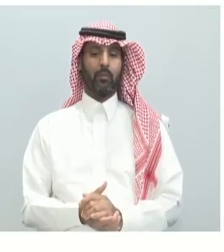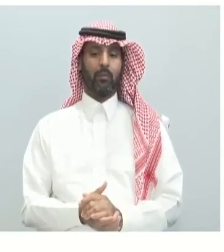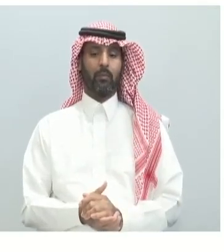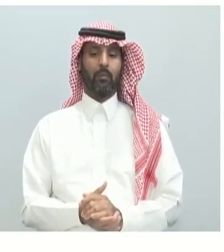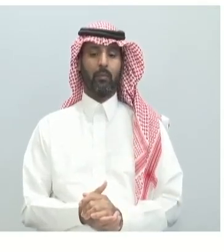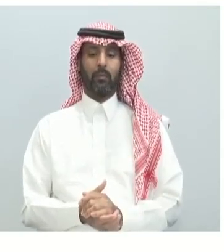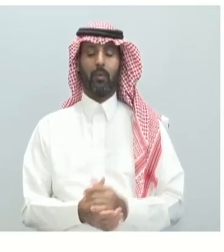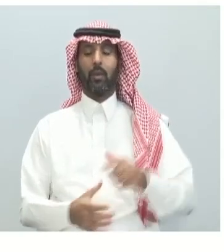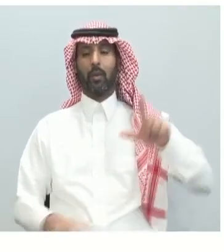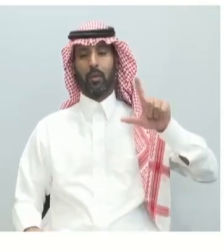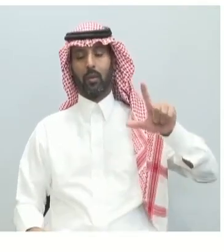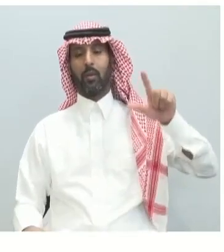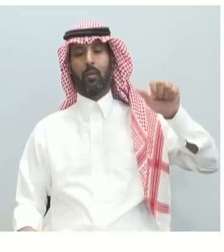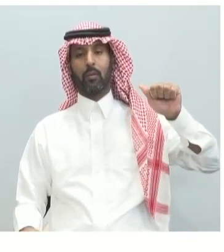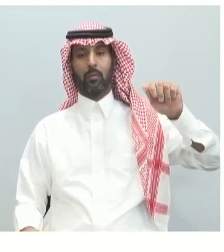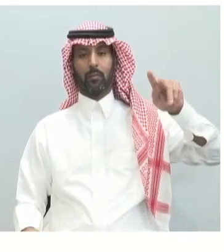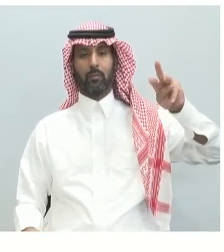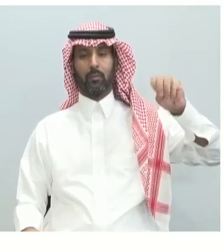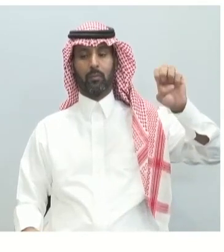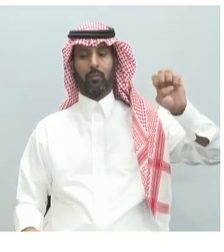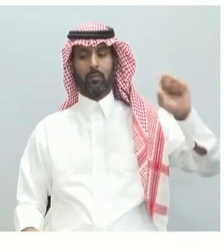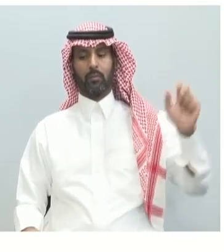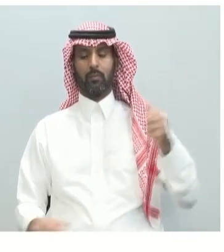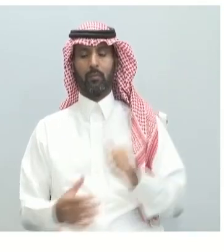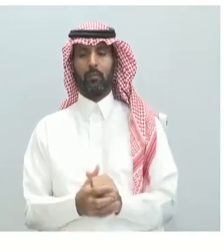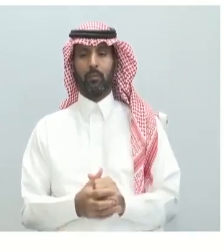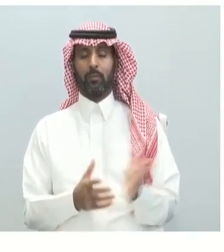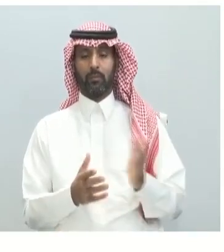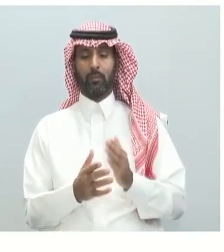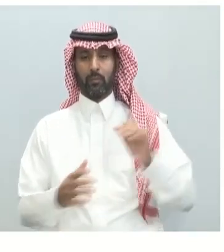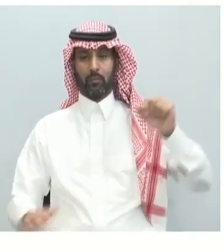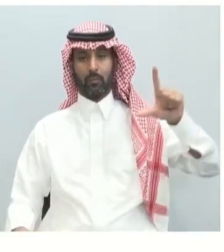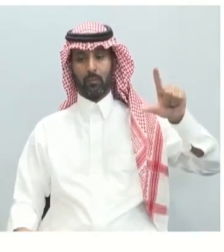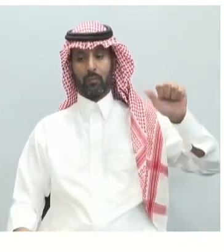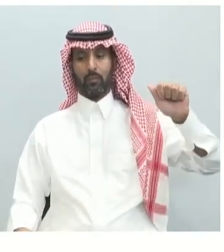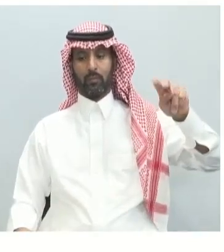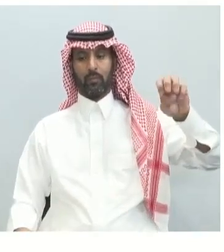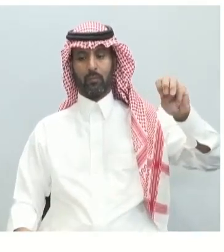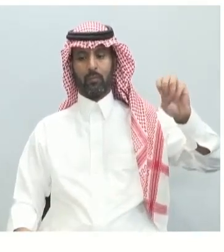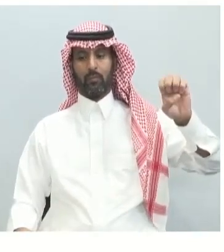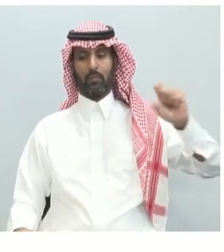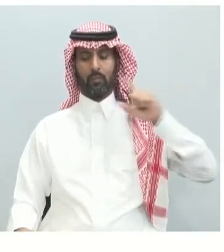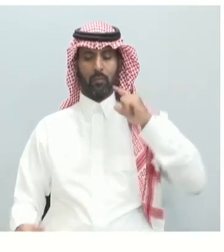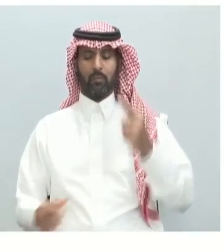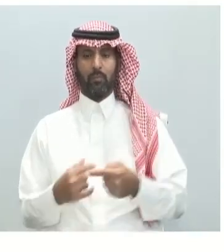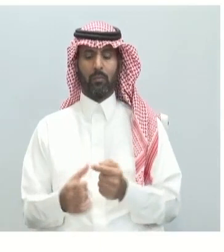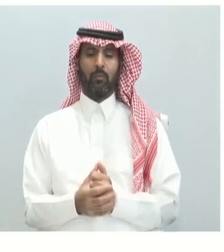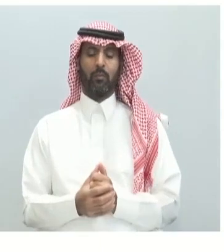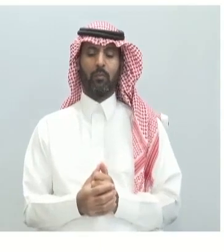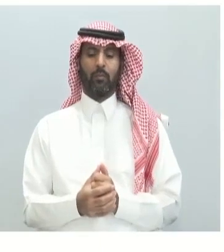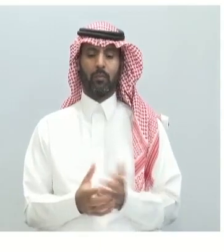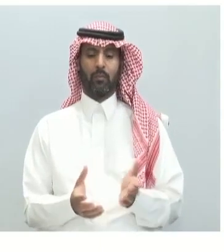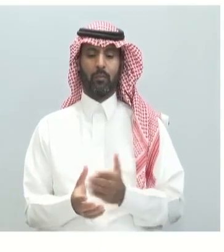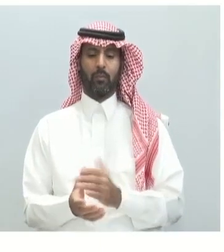yes, lame. So again, Andrea, well, that's a good start, but don't you think it's lame to use the energy to